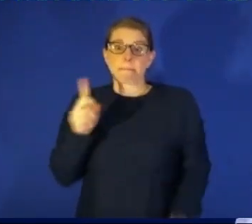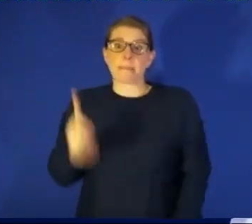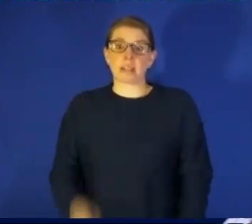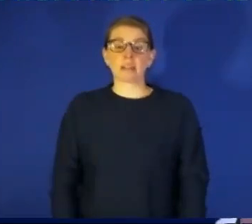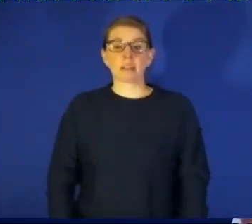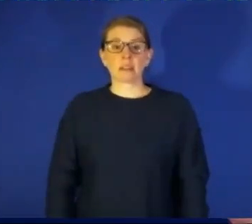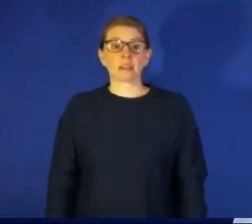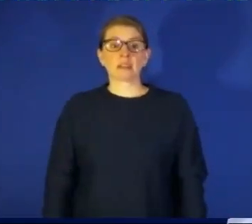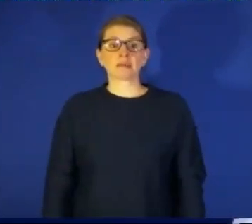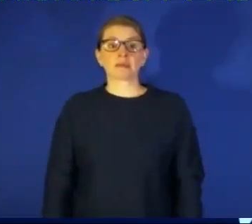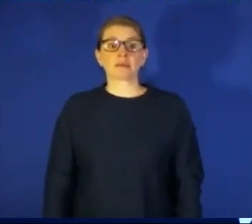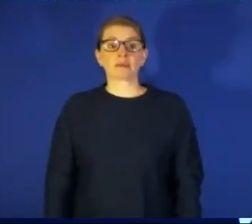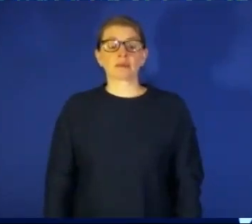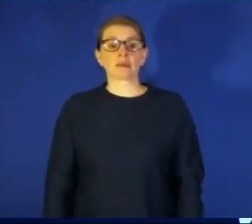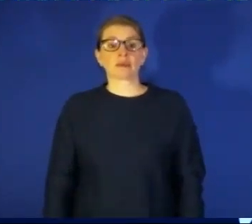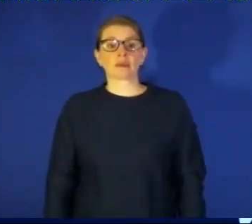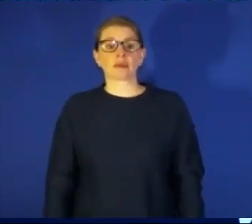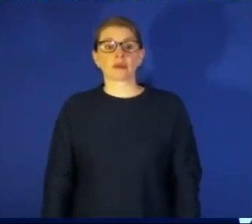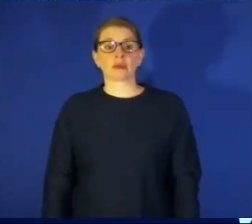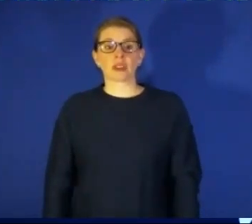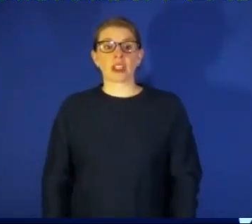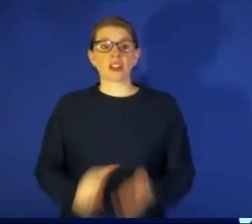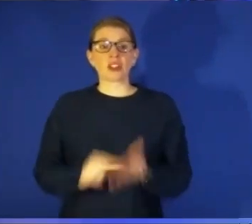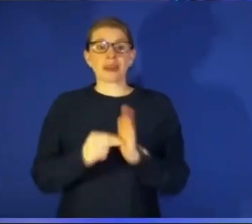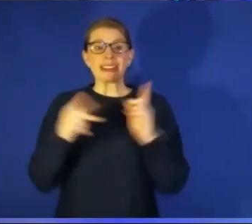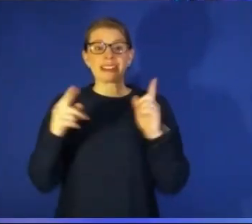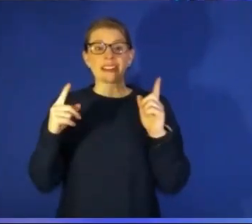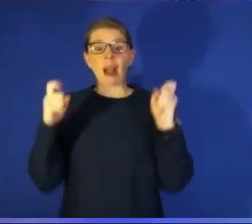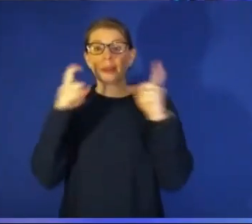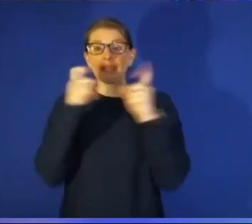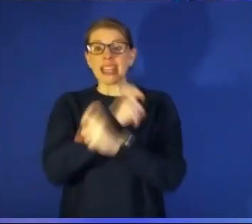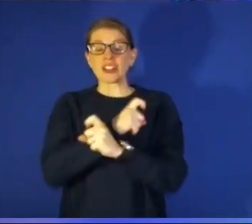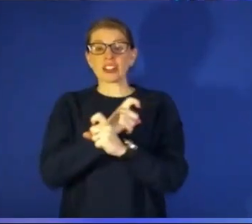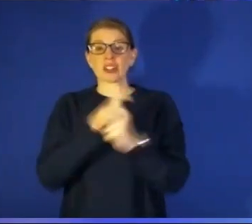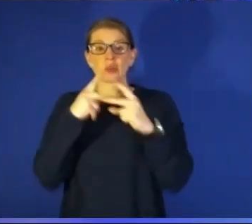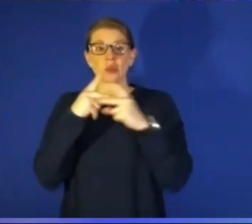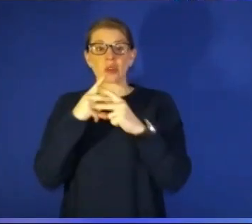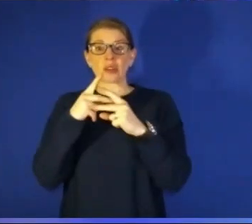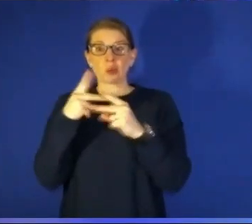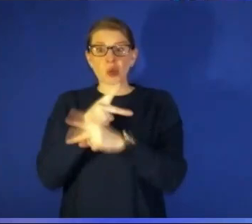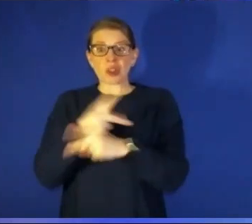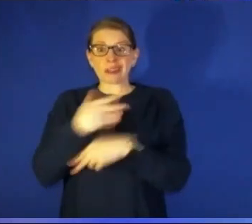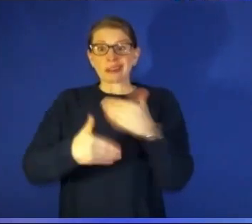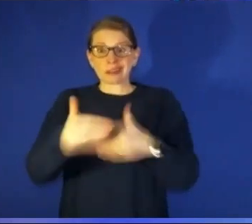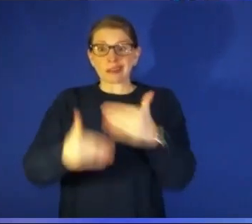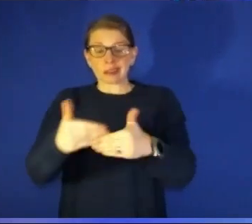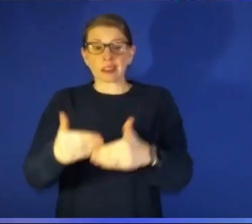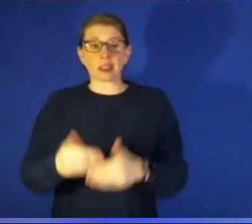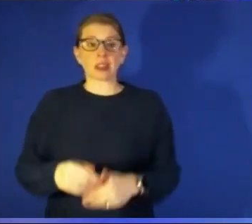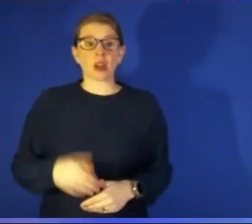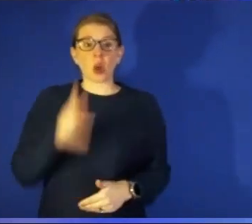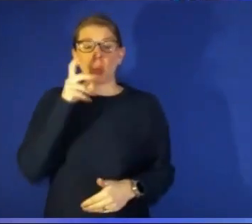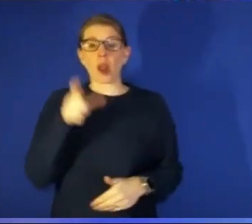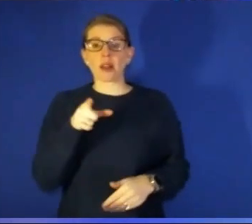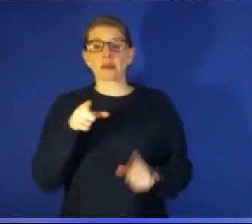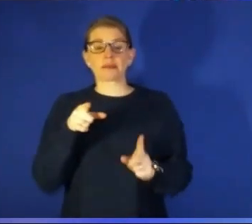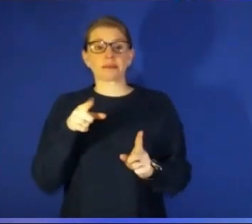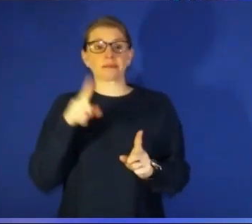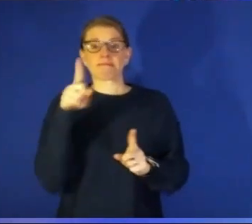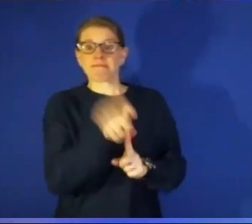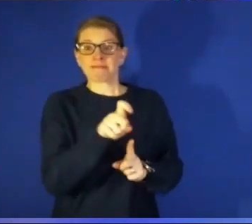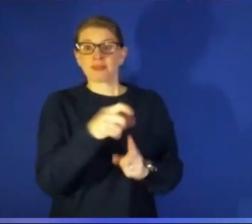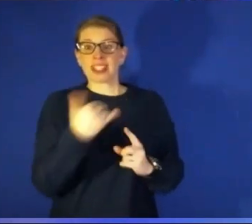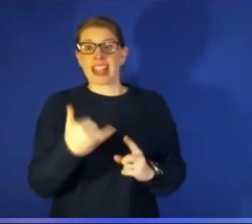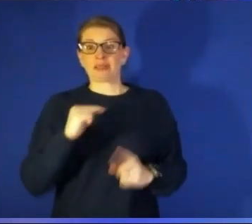and increases the risk of complications down the line. All right, so Holly, we're going to kind of ping pong back and forth because I want to jump in and talk about